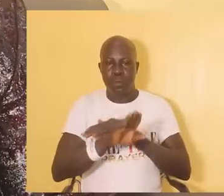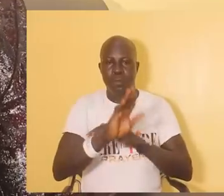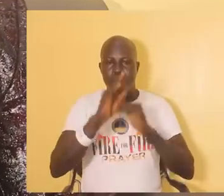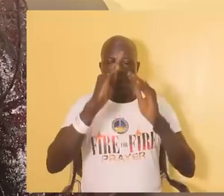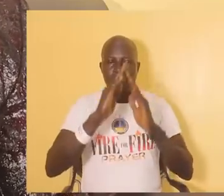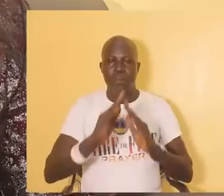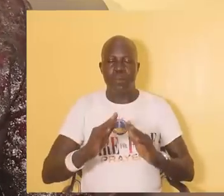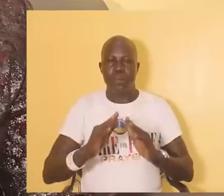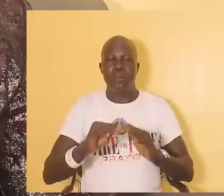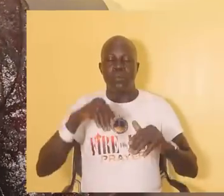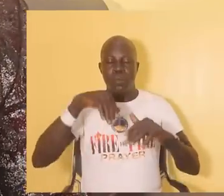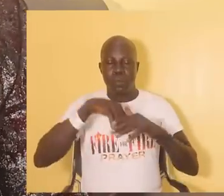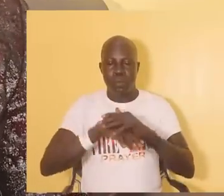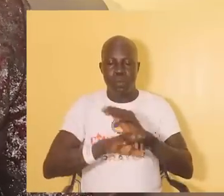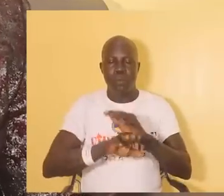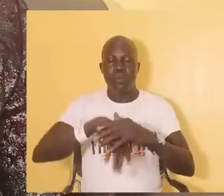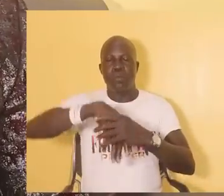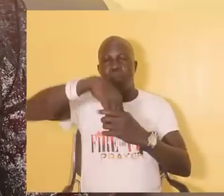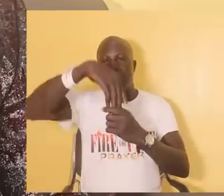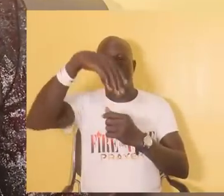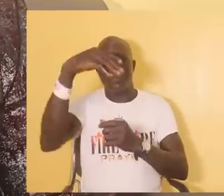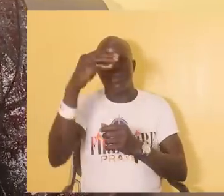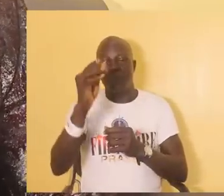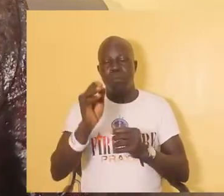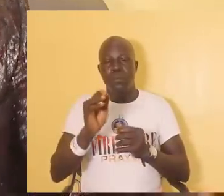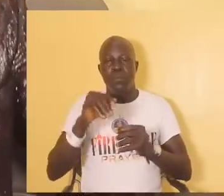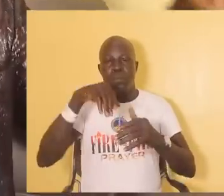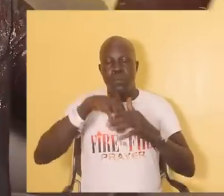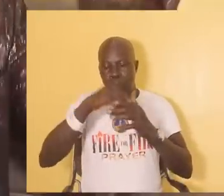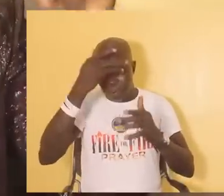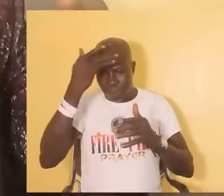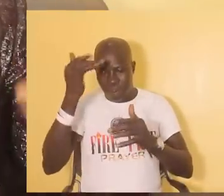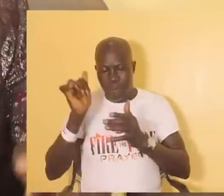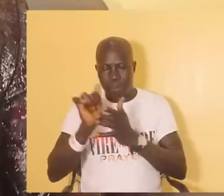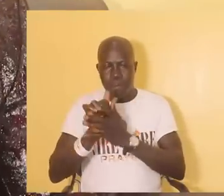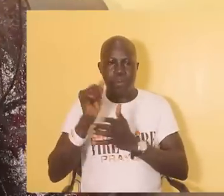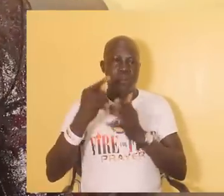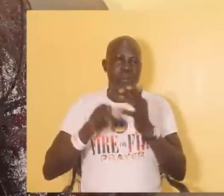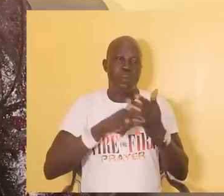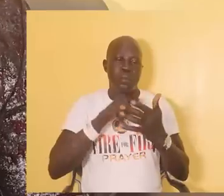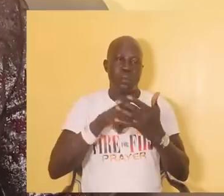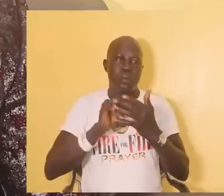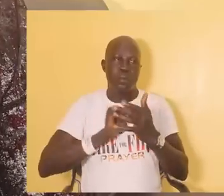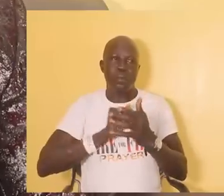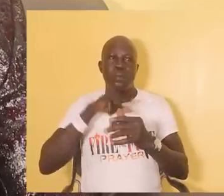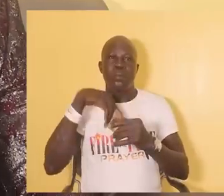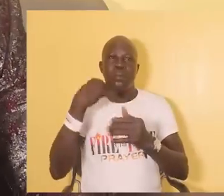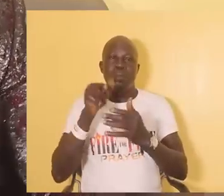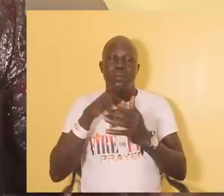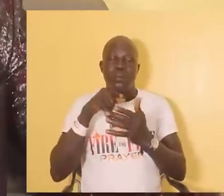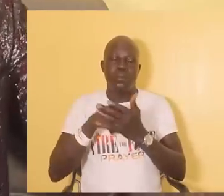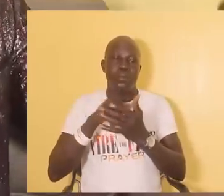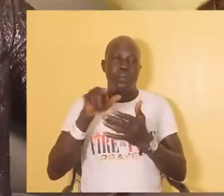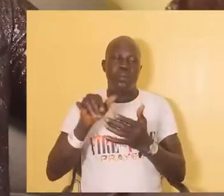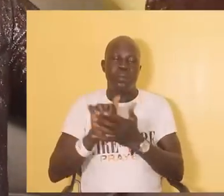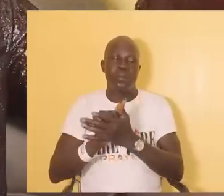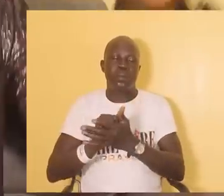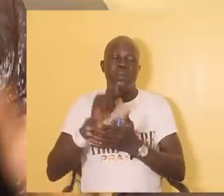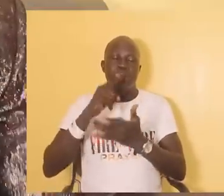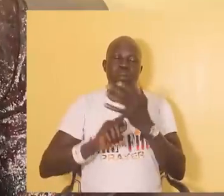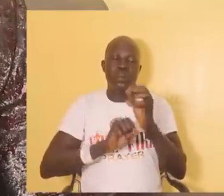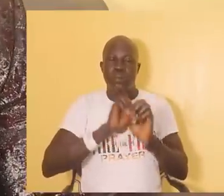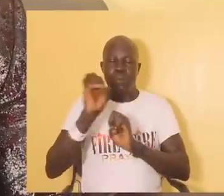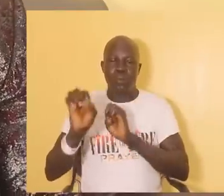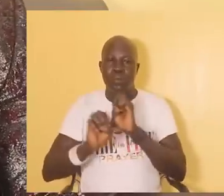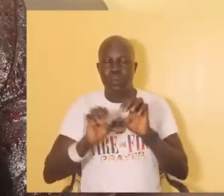for your coming out ibuku ni fun to ba jade blessing for your coming in nitori na because of this mo so fun pe gbogbo ti o ba se lo